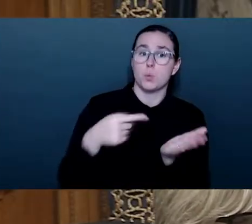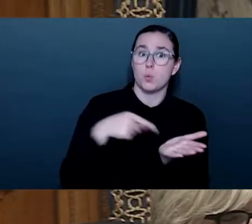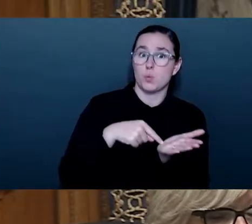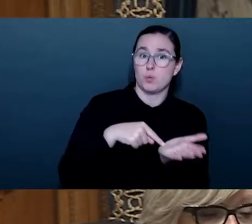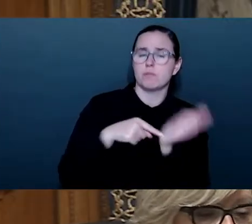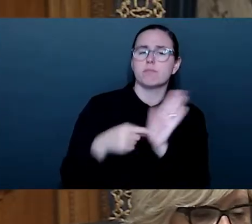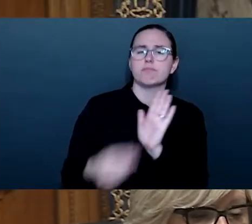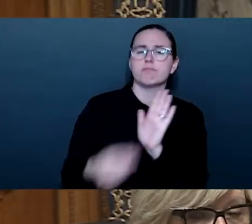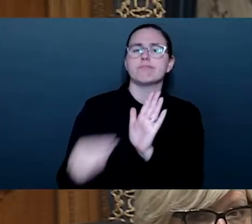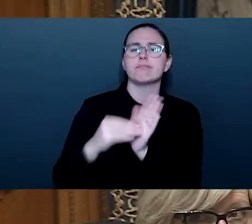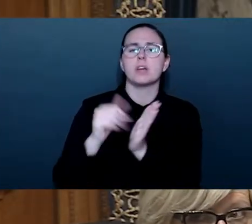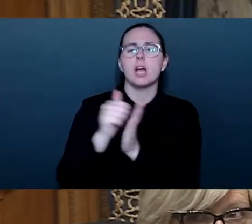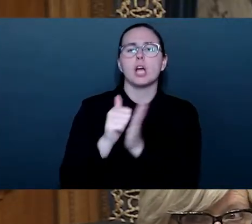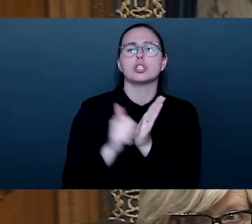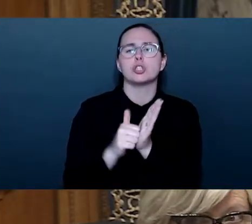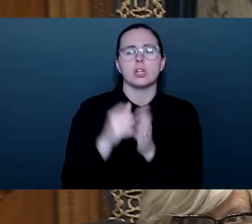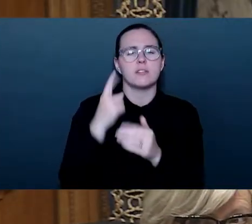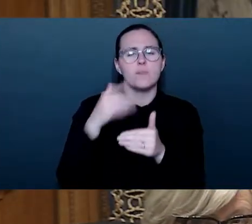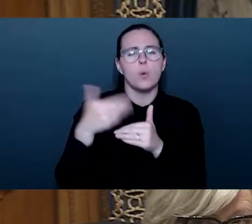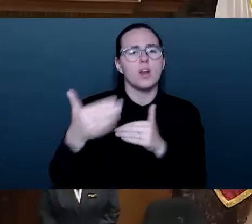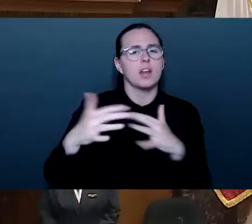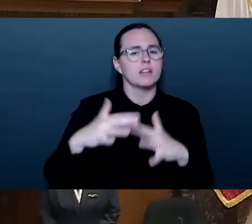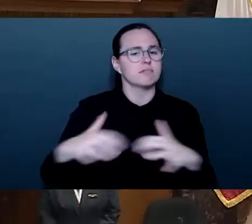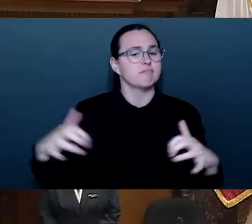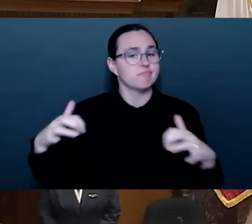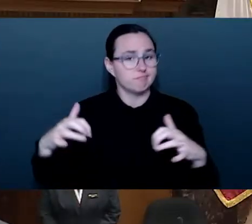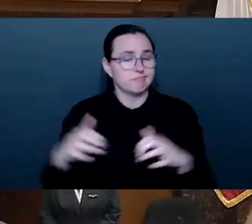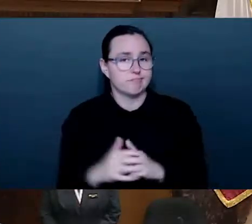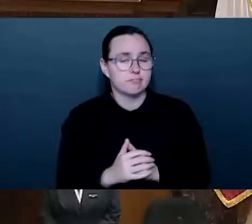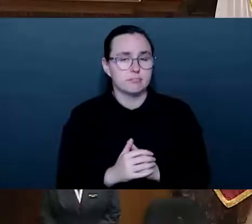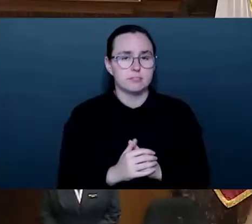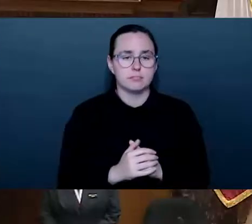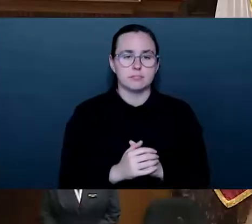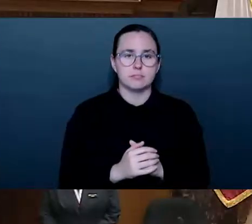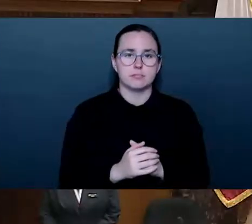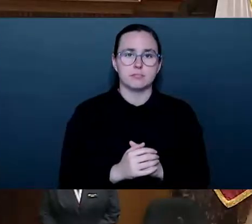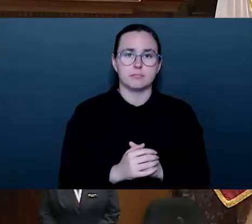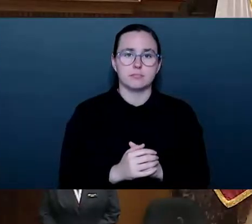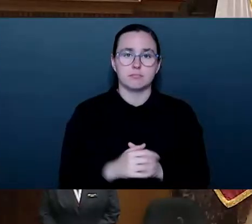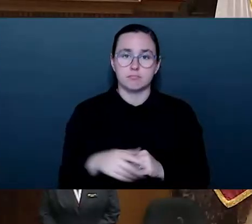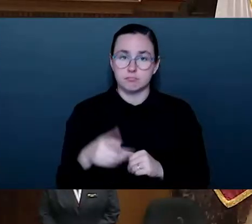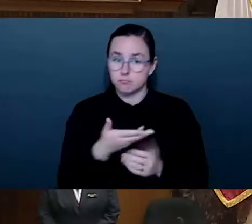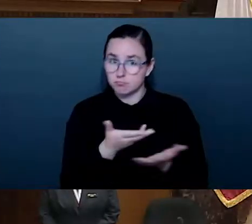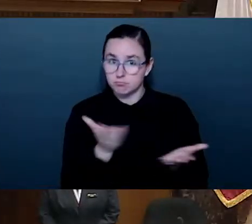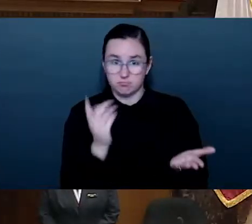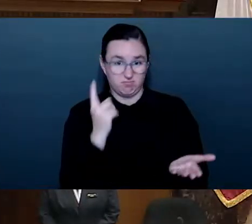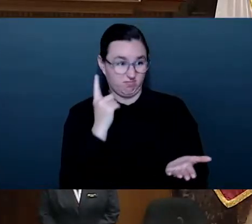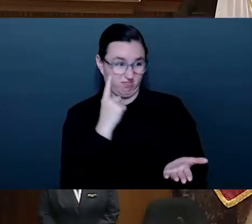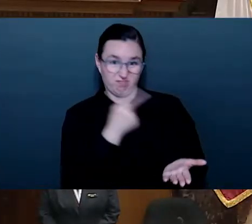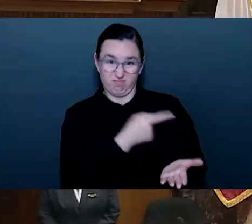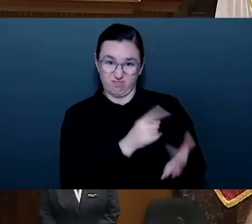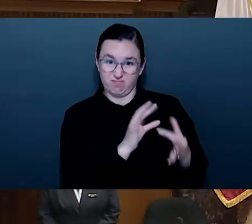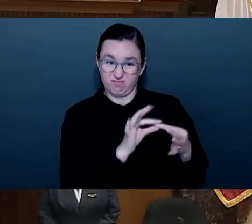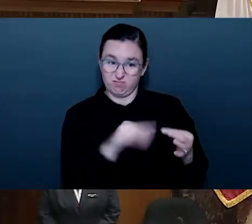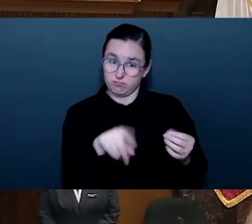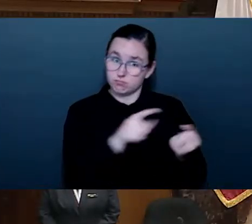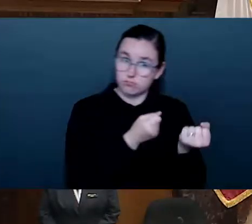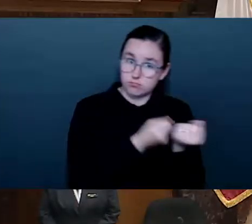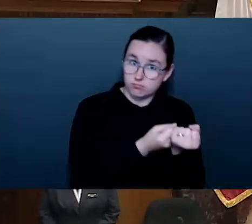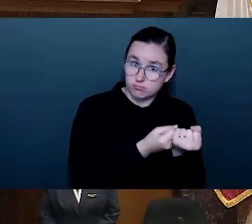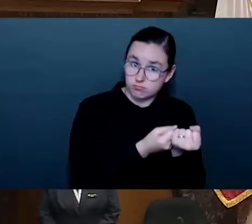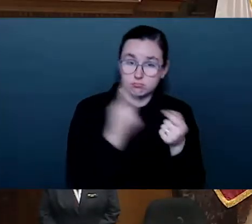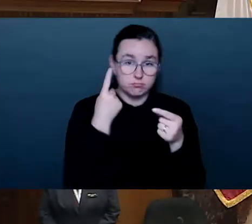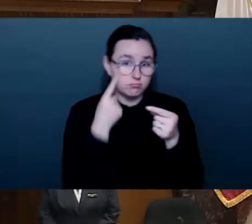the next sitting of the House after today. You have heard the question. All those in favor say aye. Aye. Opposed? Motion